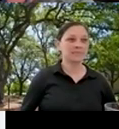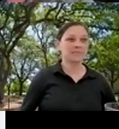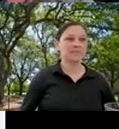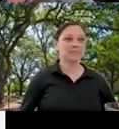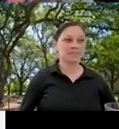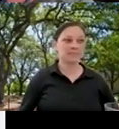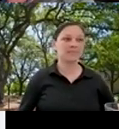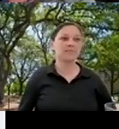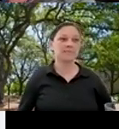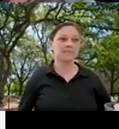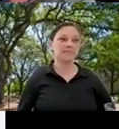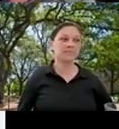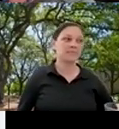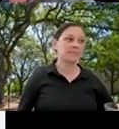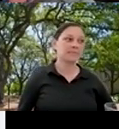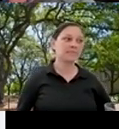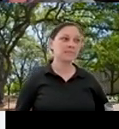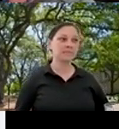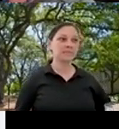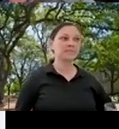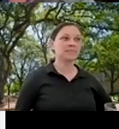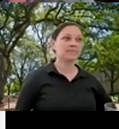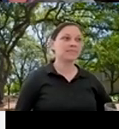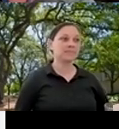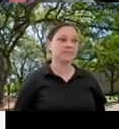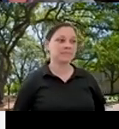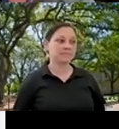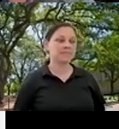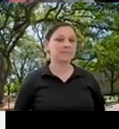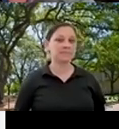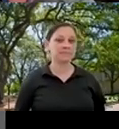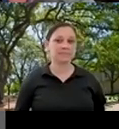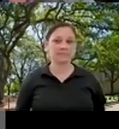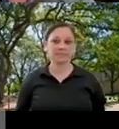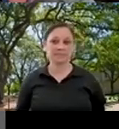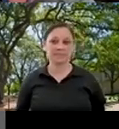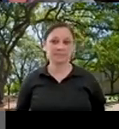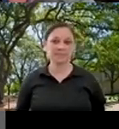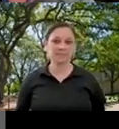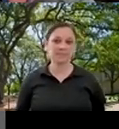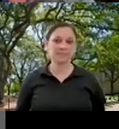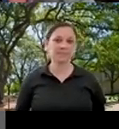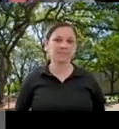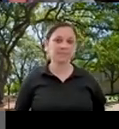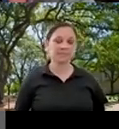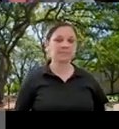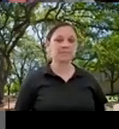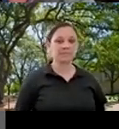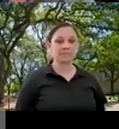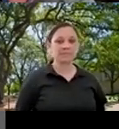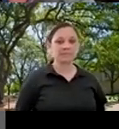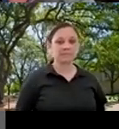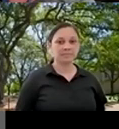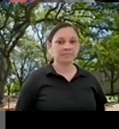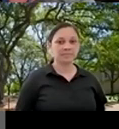are. We're only serving X percent of families. We're only able to reach X families. Therefore, if we want to serve